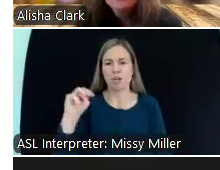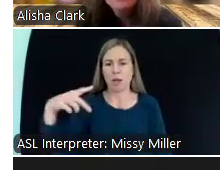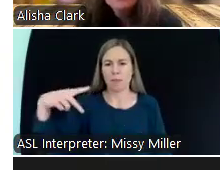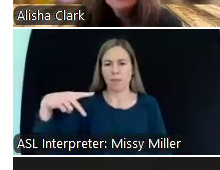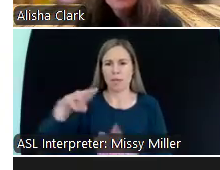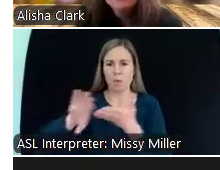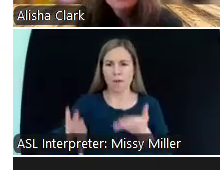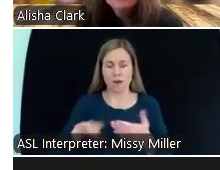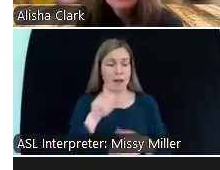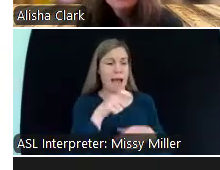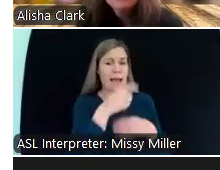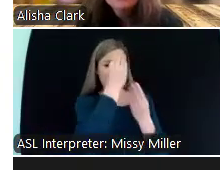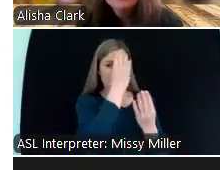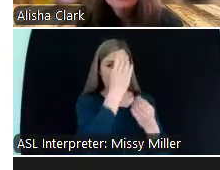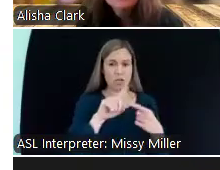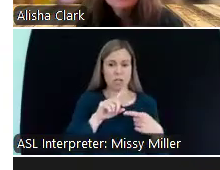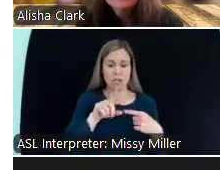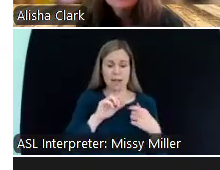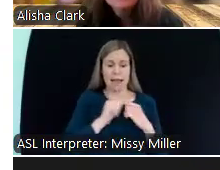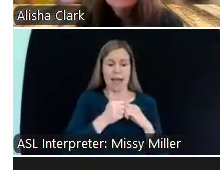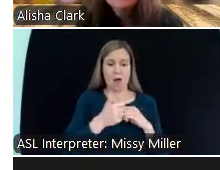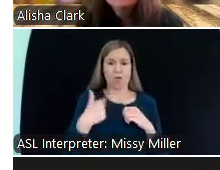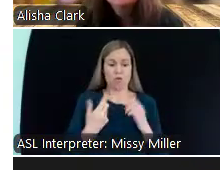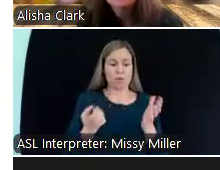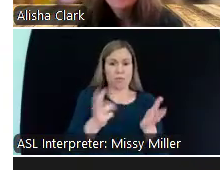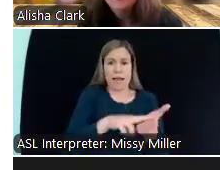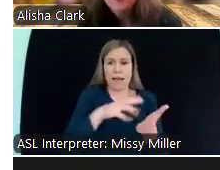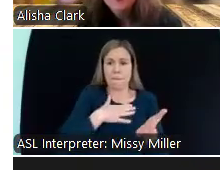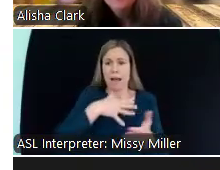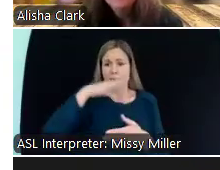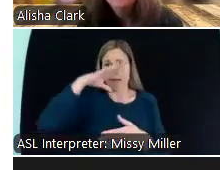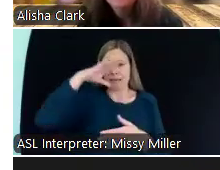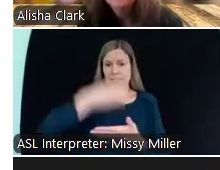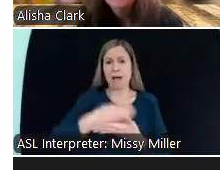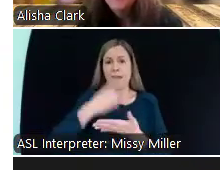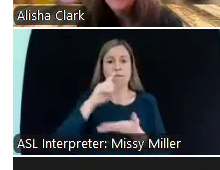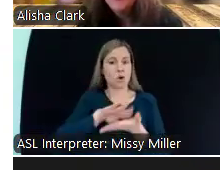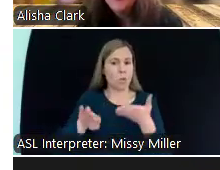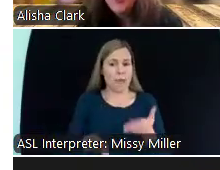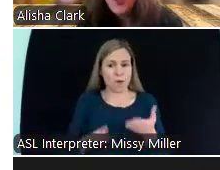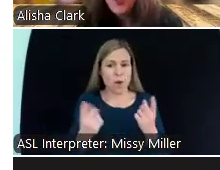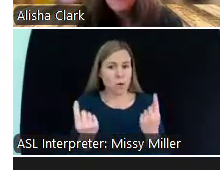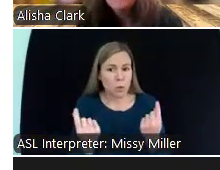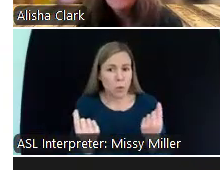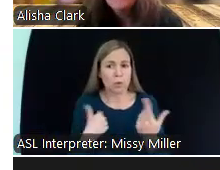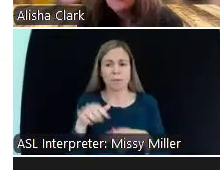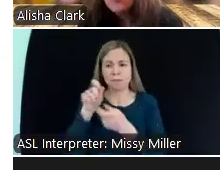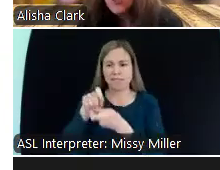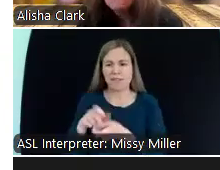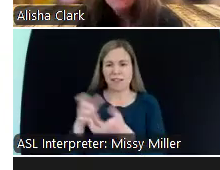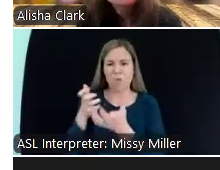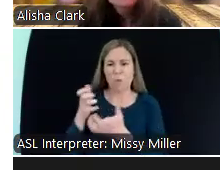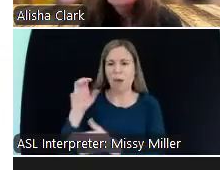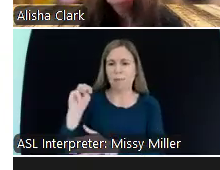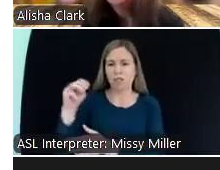needing information on how to go about signing my son up for waivers, specifically the Michelle P. Okay,